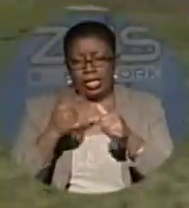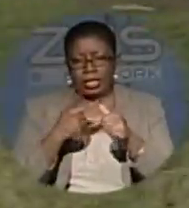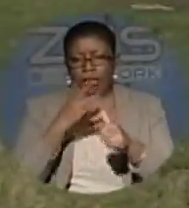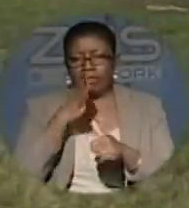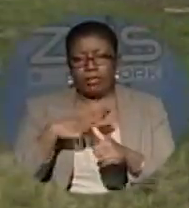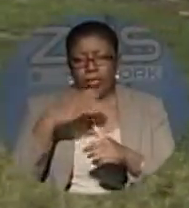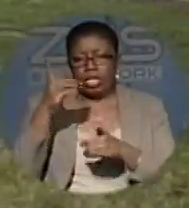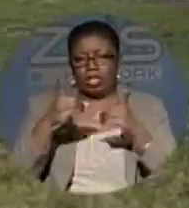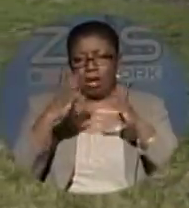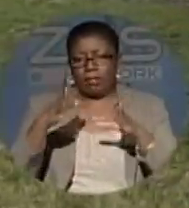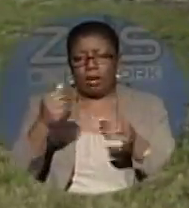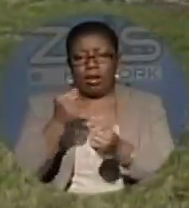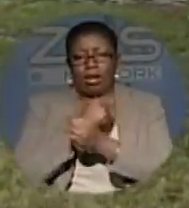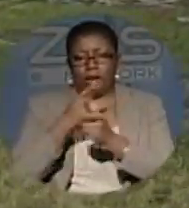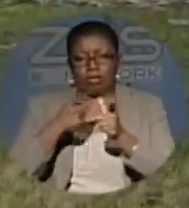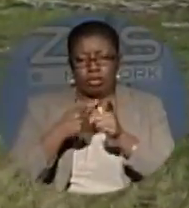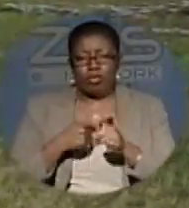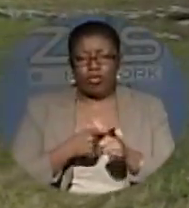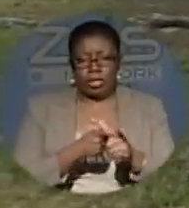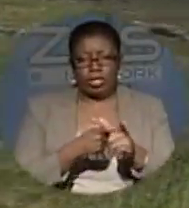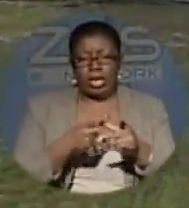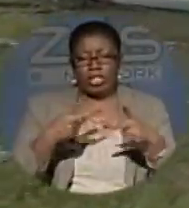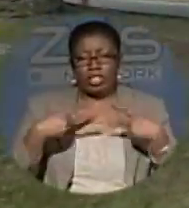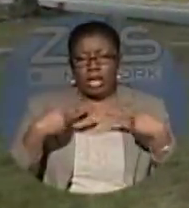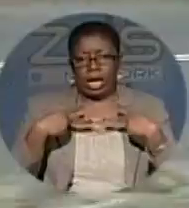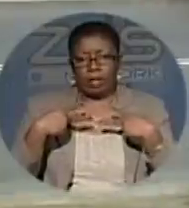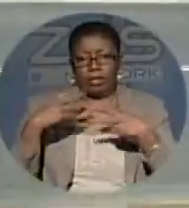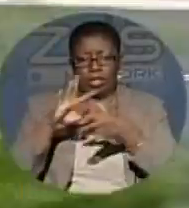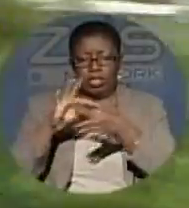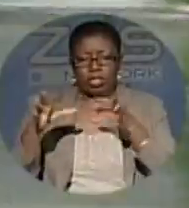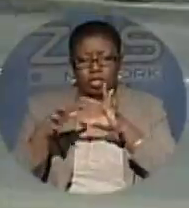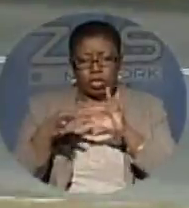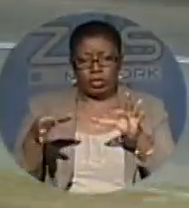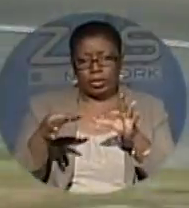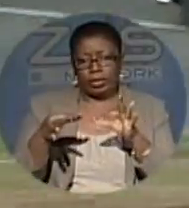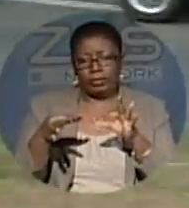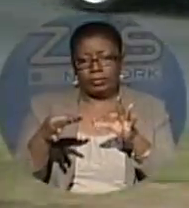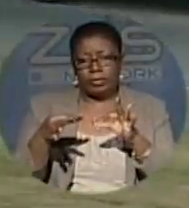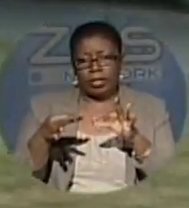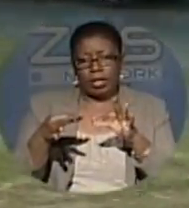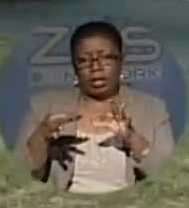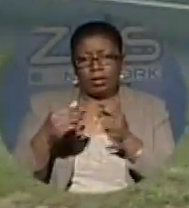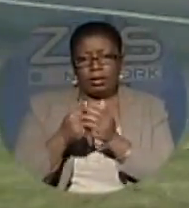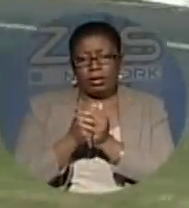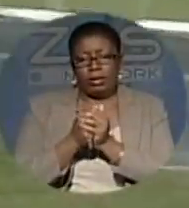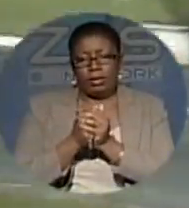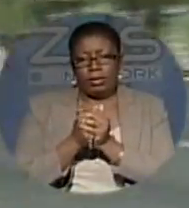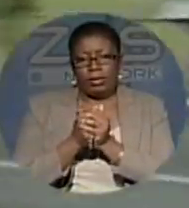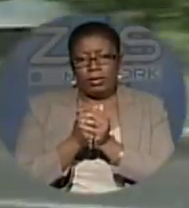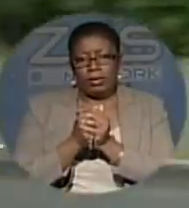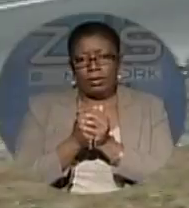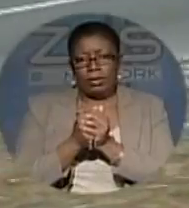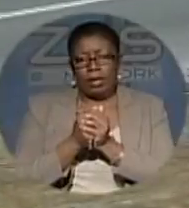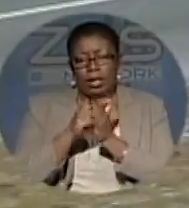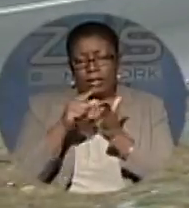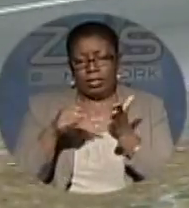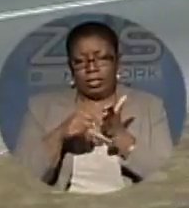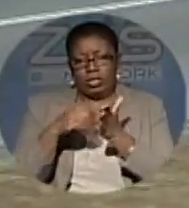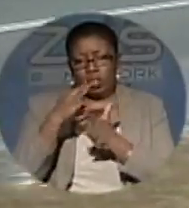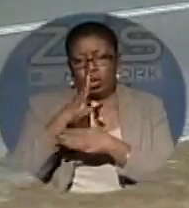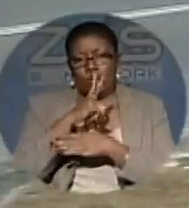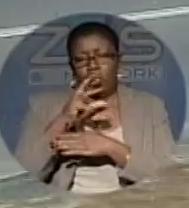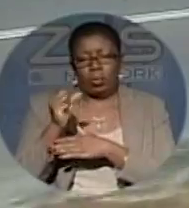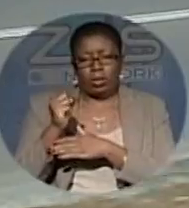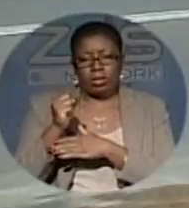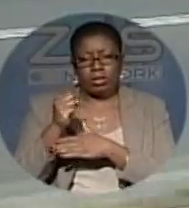loves the race and has a story behind her fascination with Bahamas Speed Week, which was a staple event in the capital during